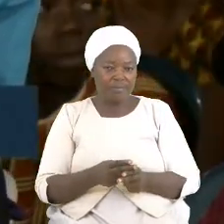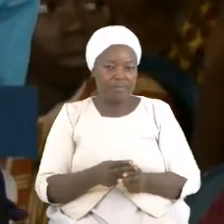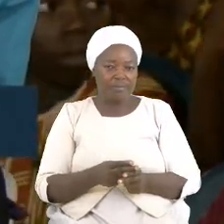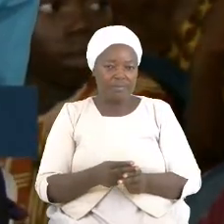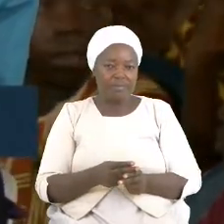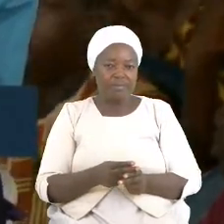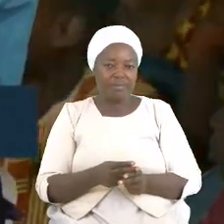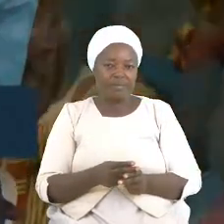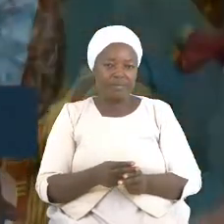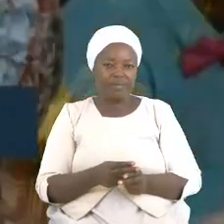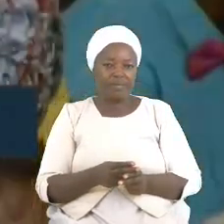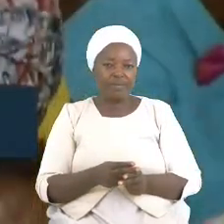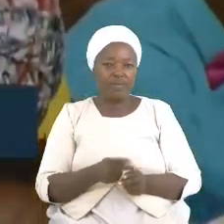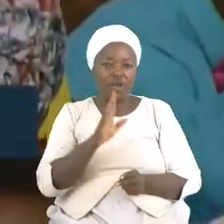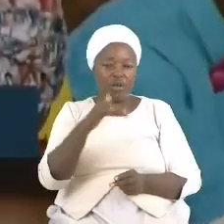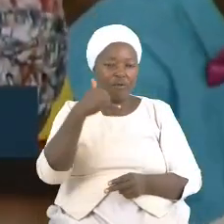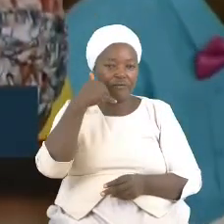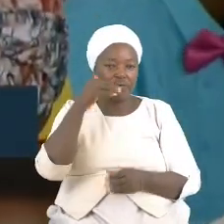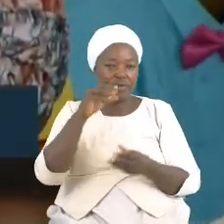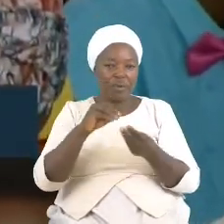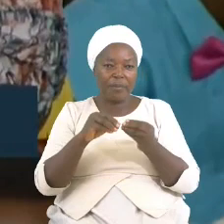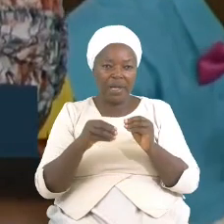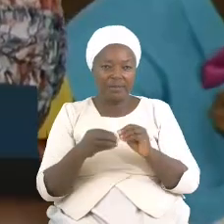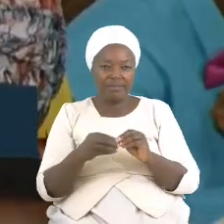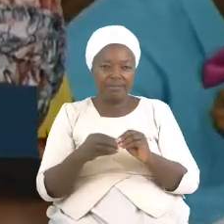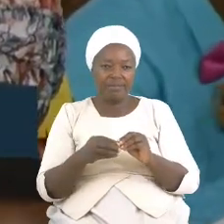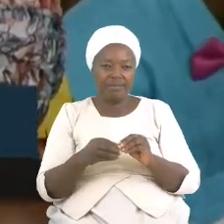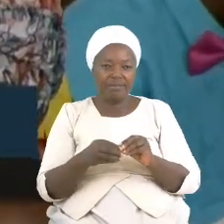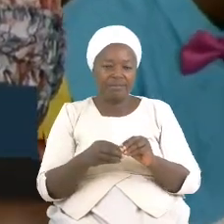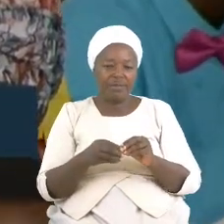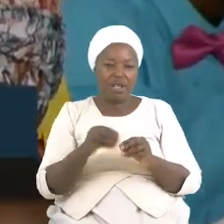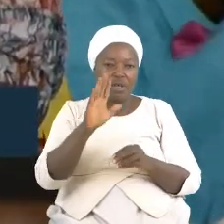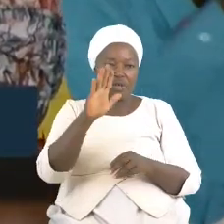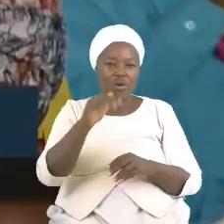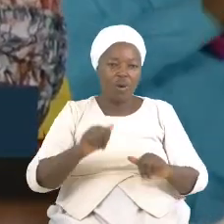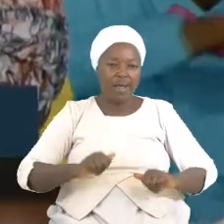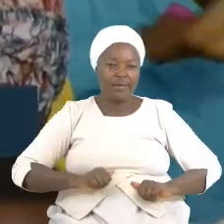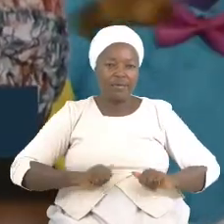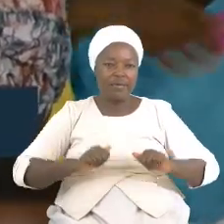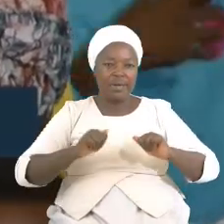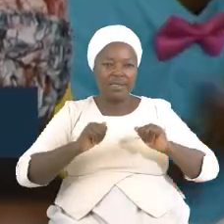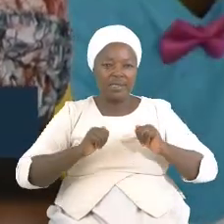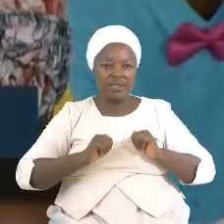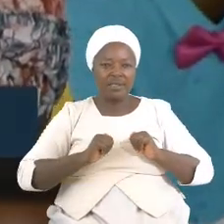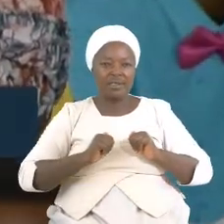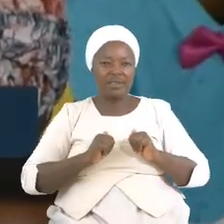Your telephone number and your address.